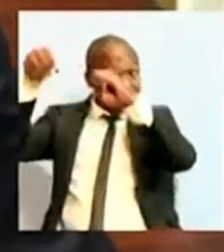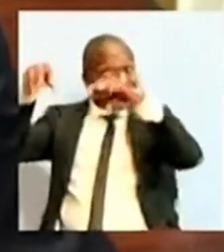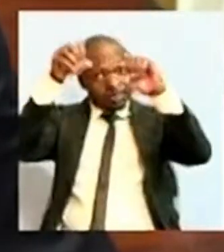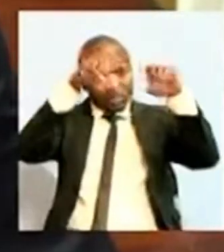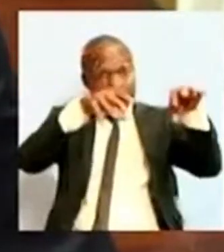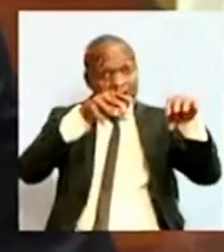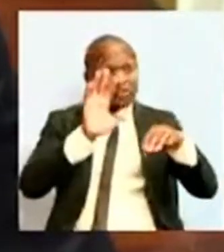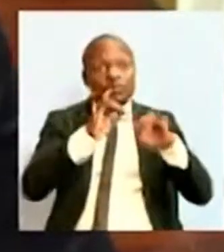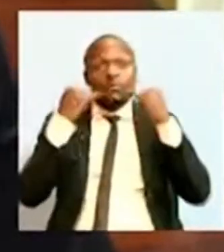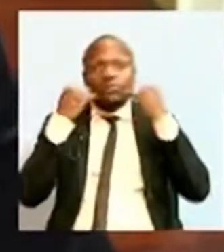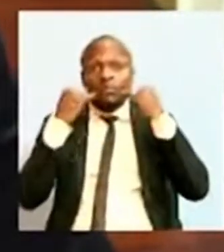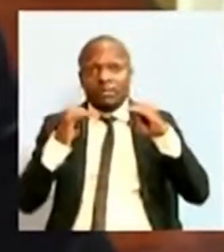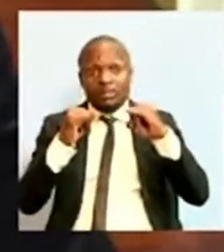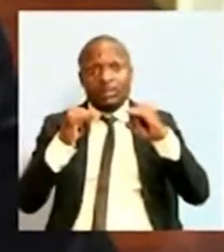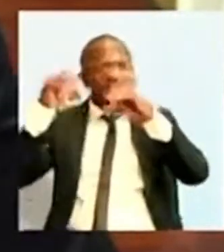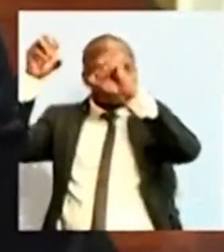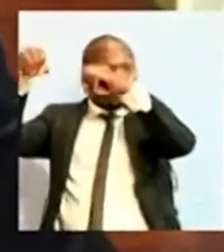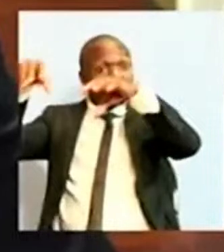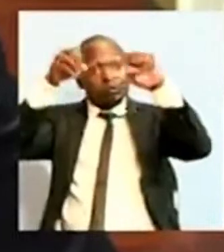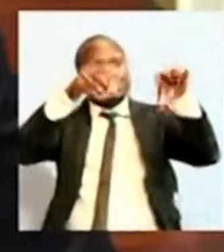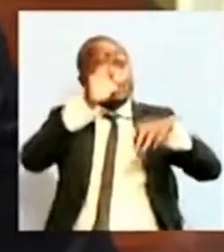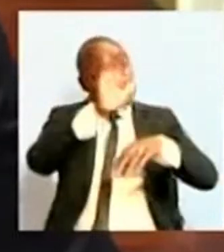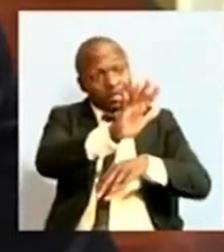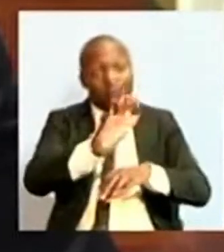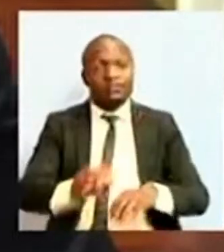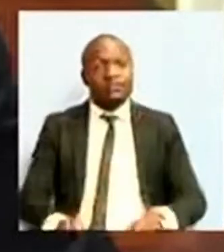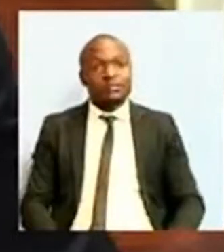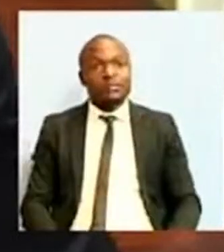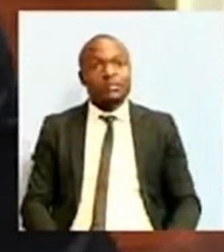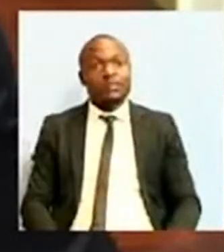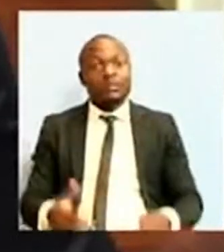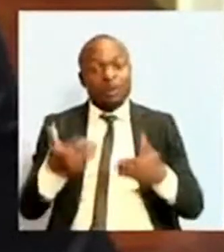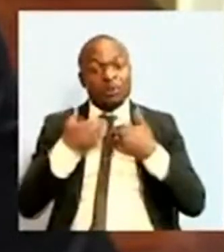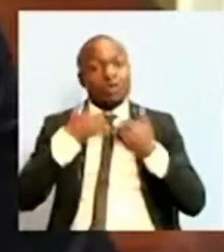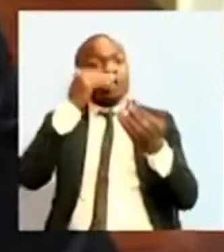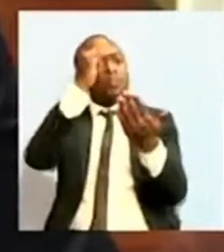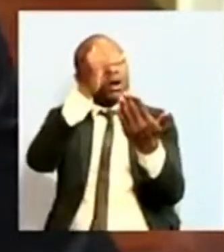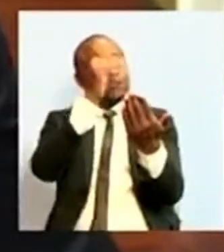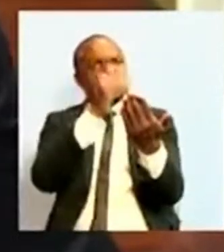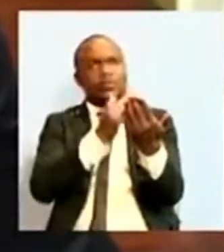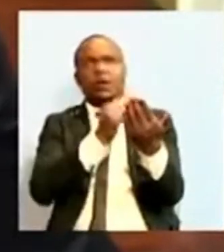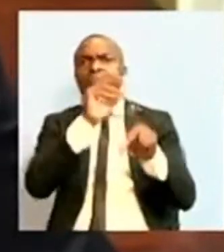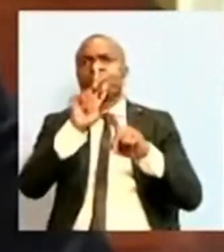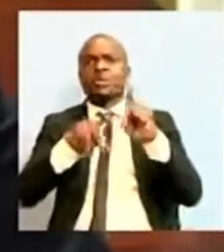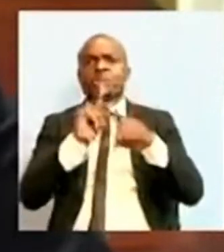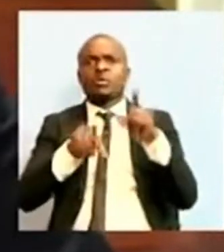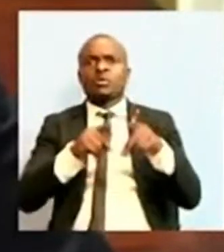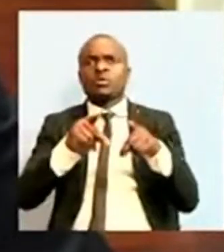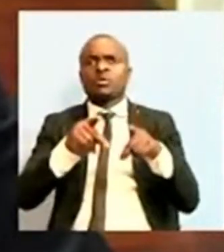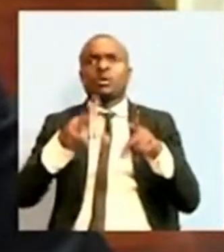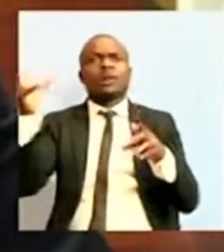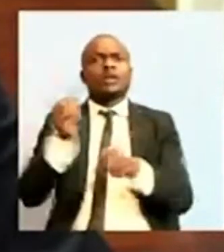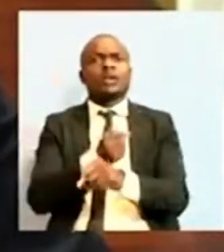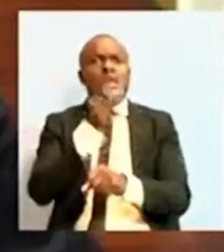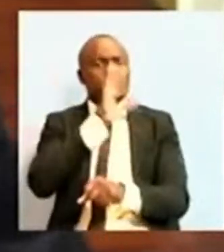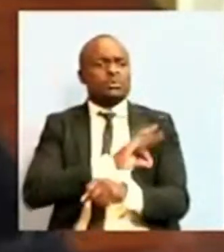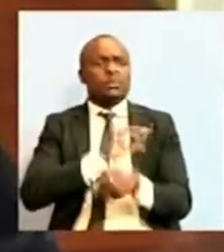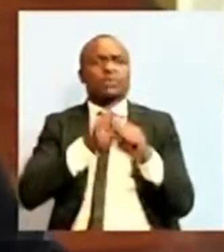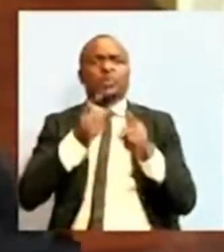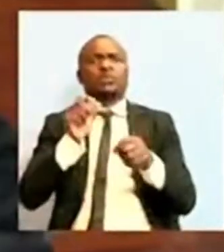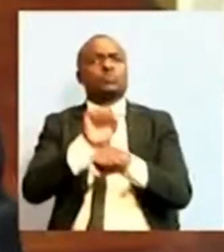For your own information, even at ZESCO here, you have a list of people getting paid, but they are not